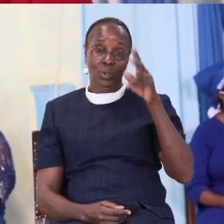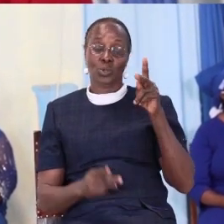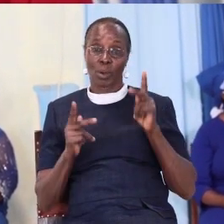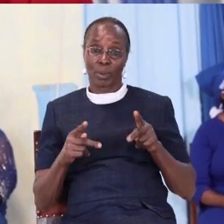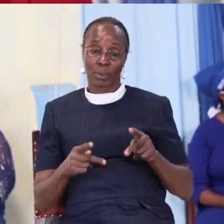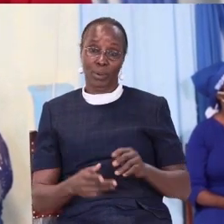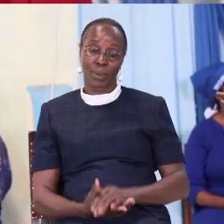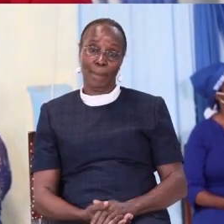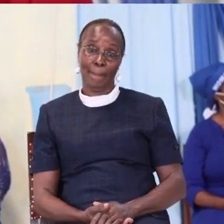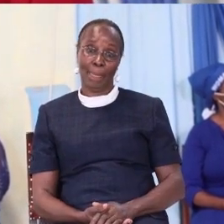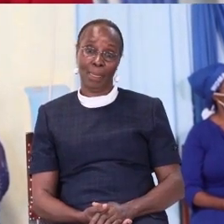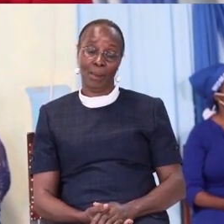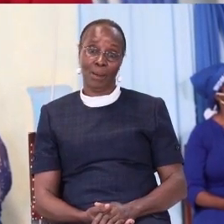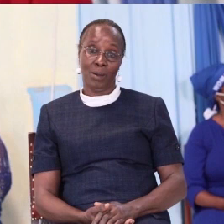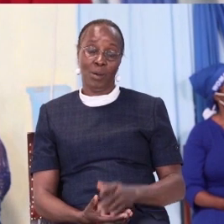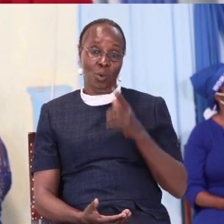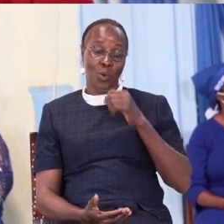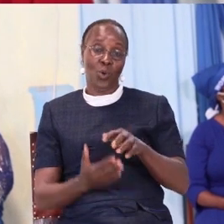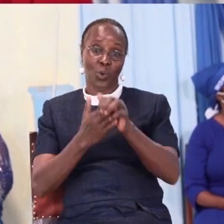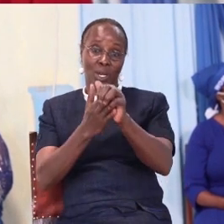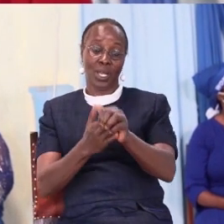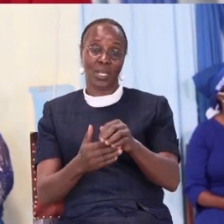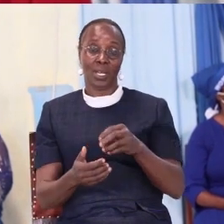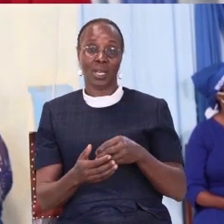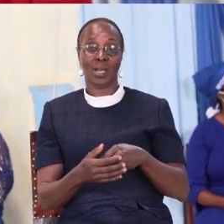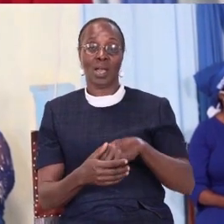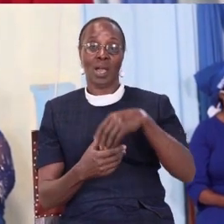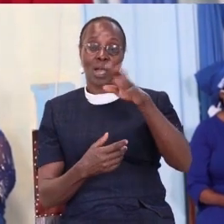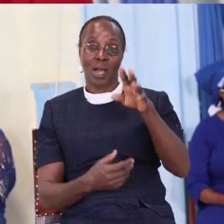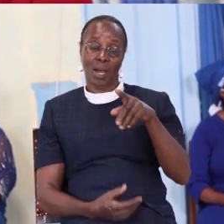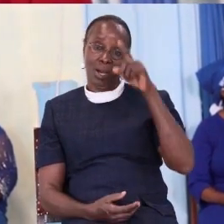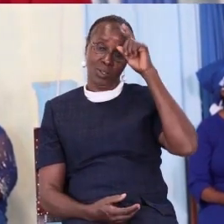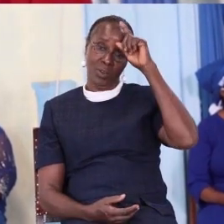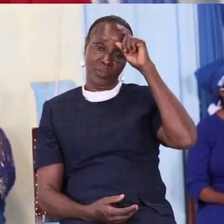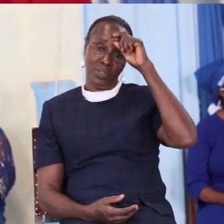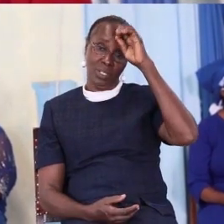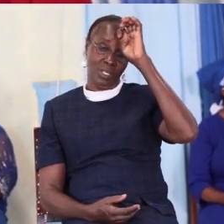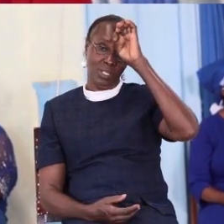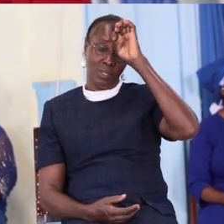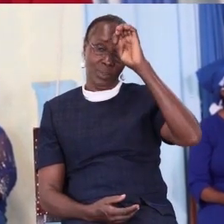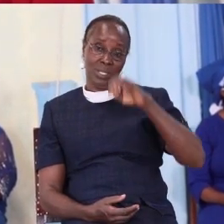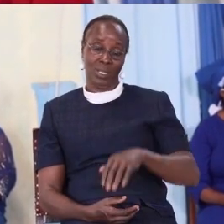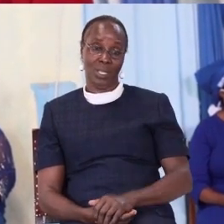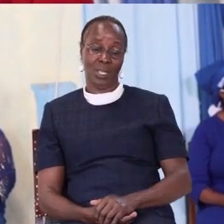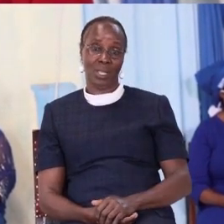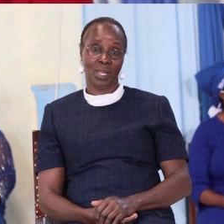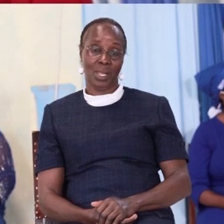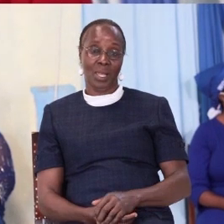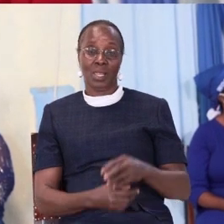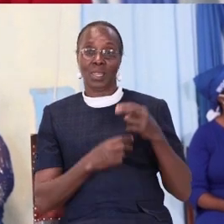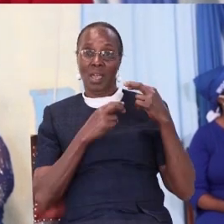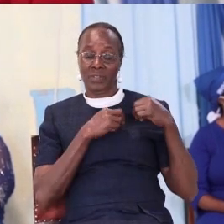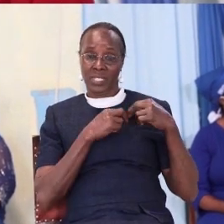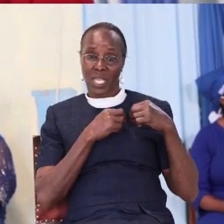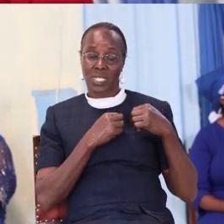whom you led out of Egypt have become corrupt and have done evil. They have